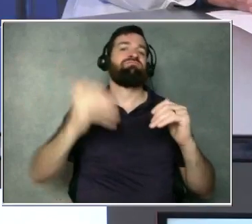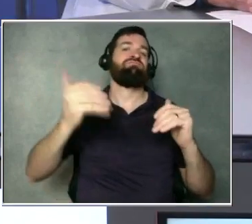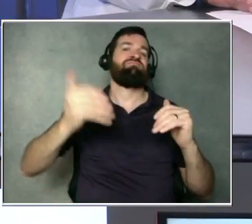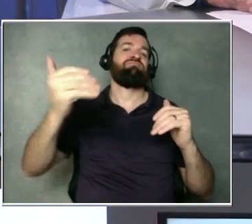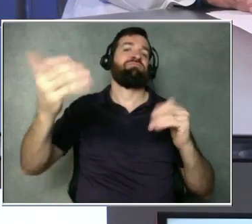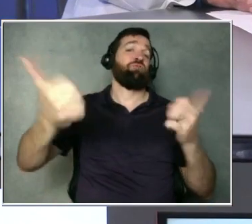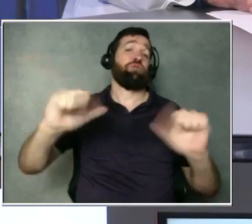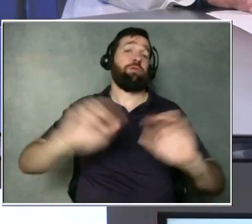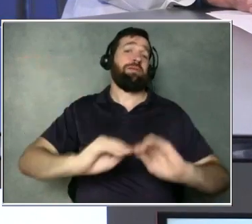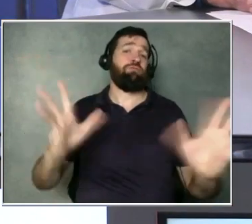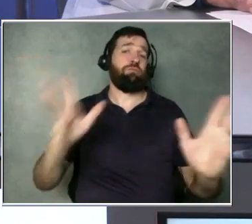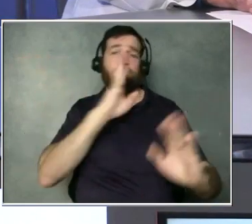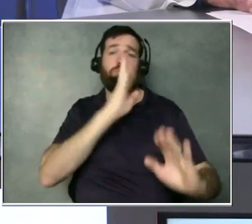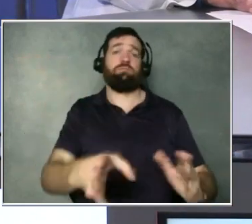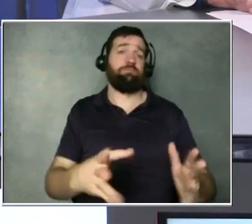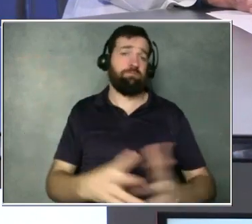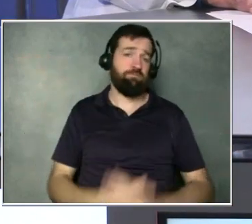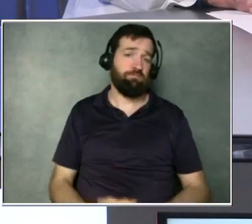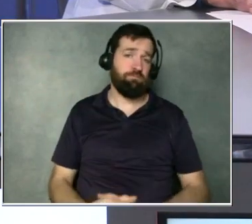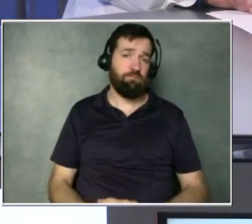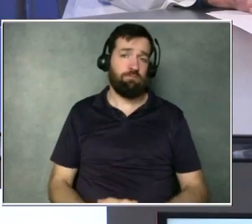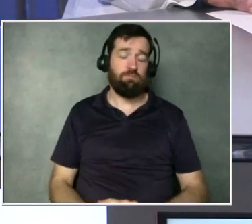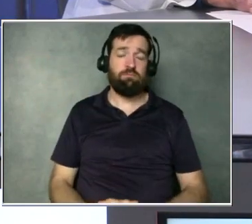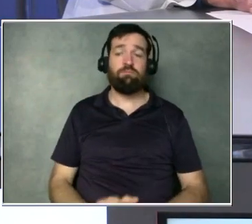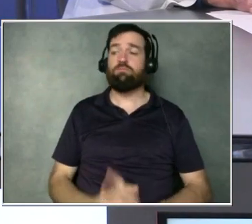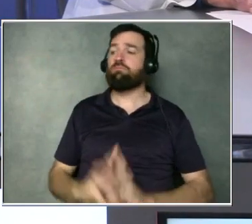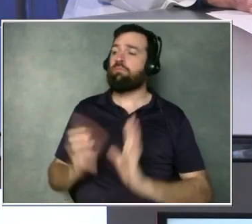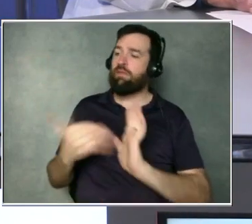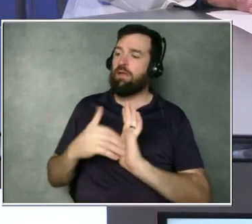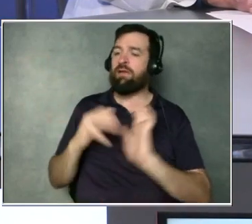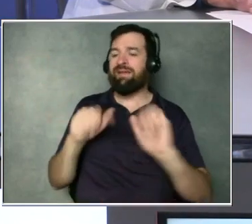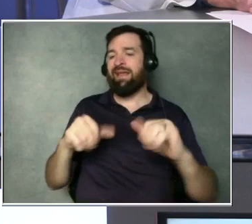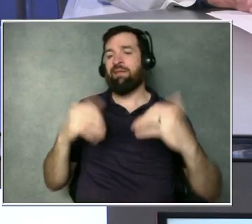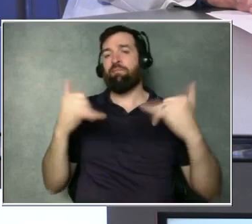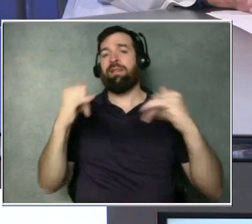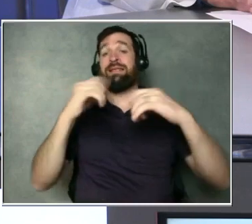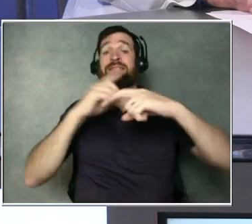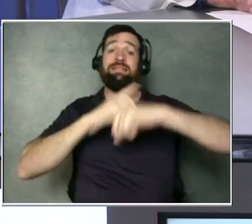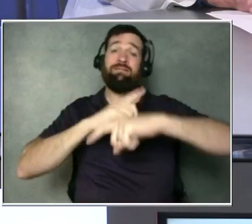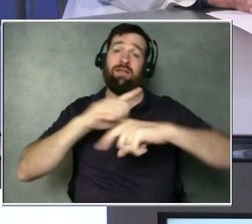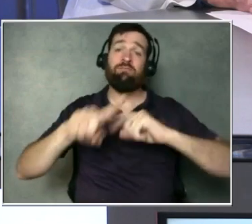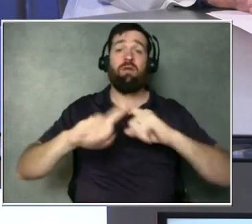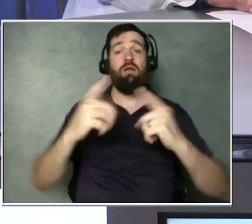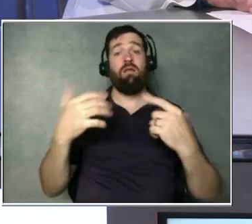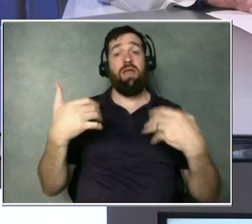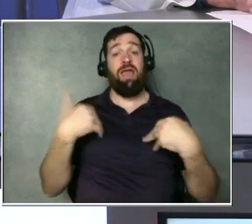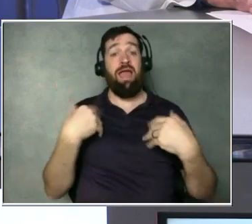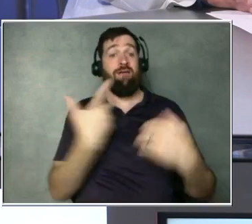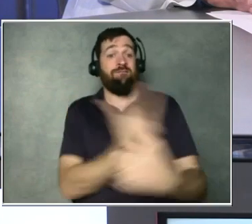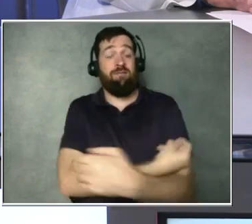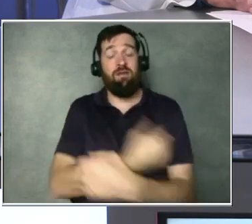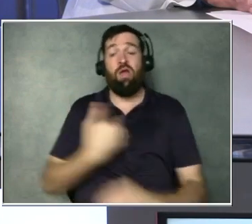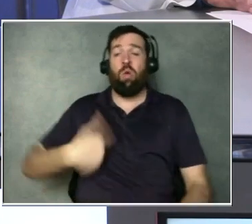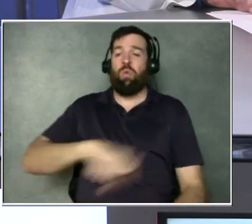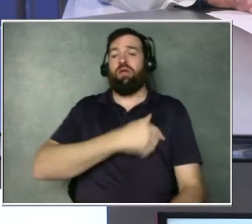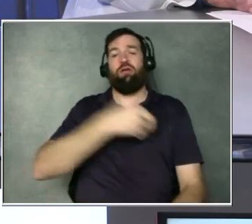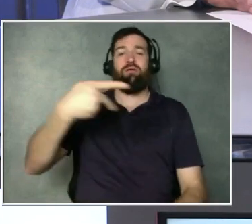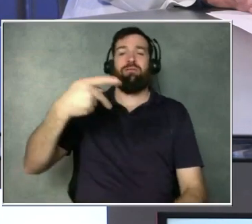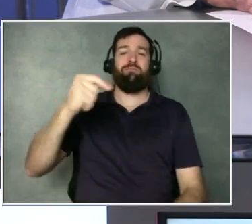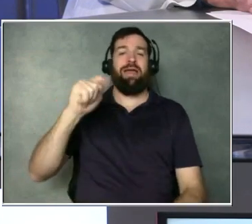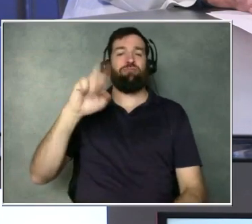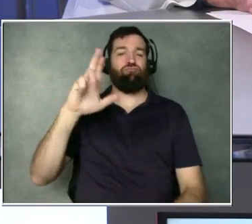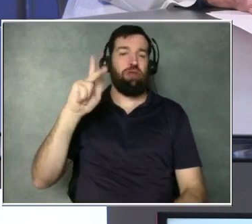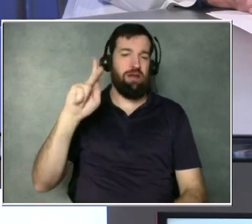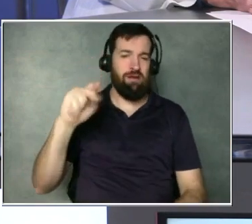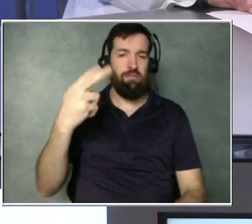and present that message. And I think we kept saying, you know, you can play defense, but once we had the vaccinations, we were Patrick Mahomes in the offense with such an incredible